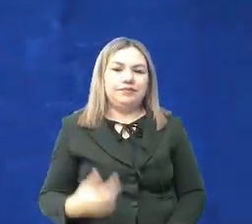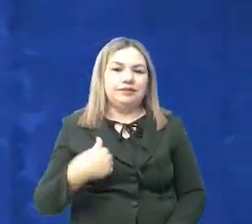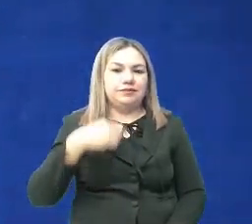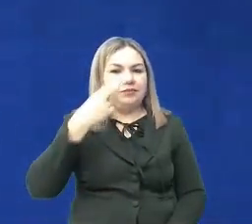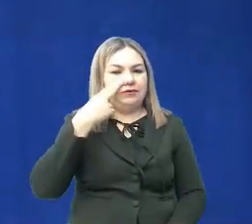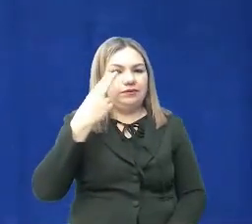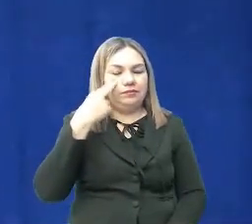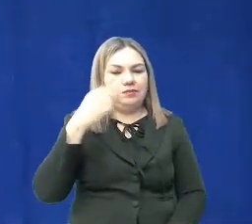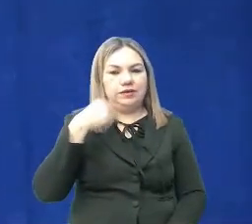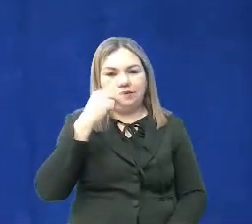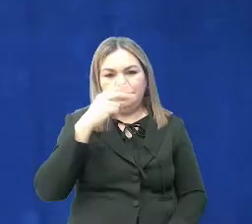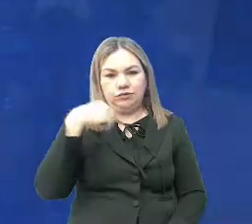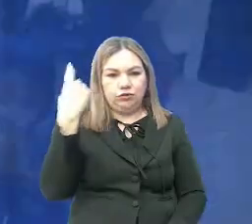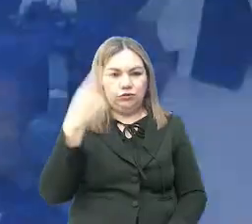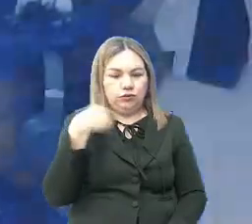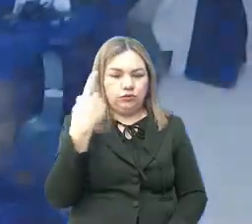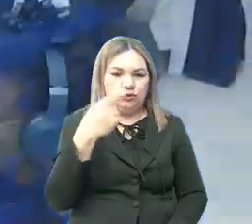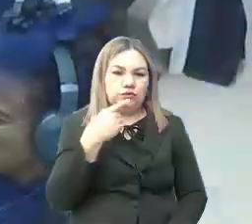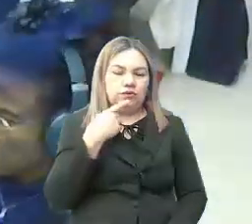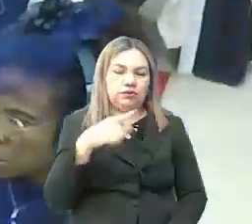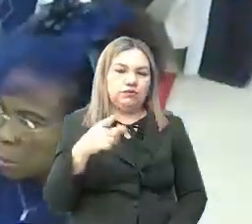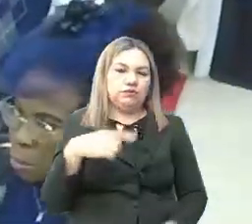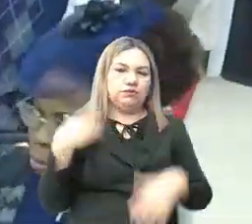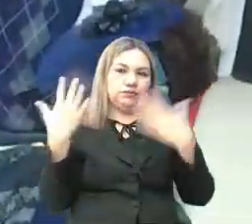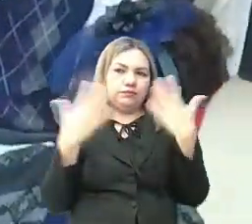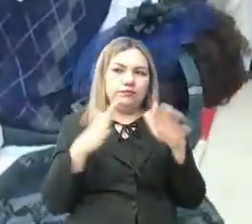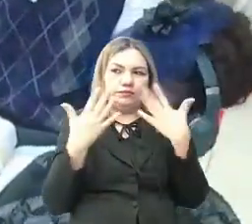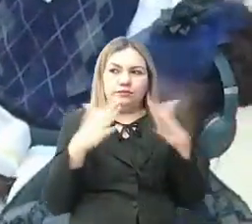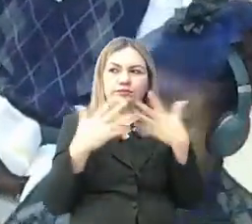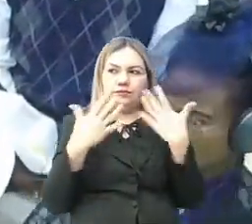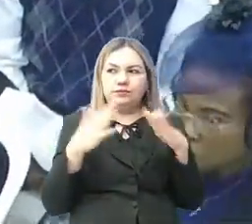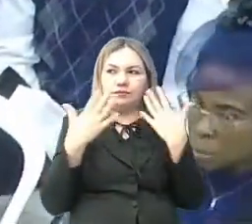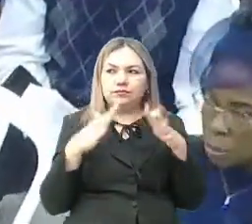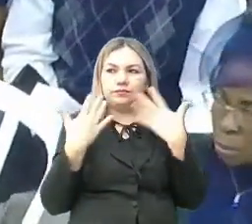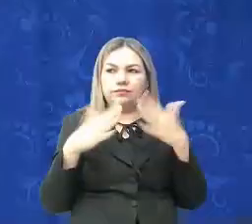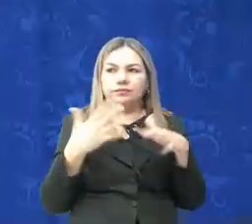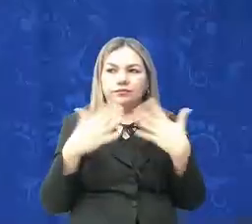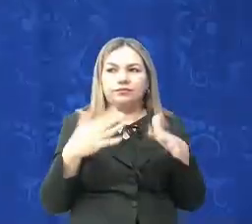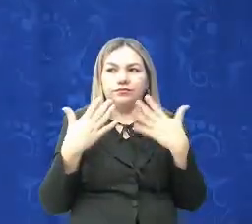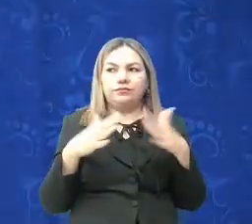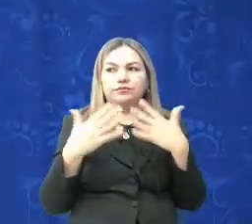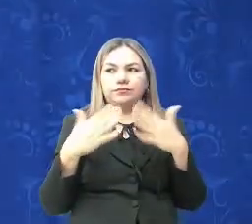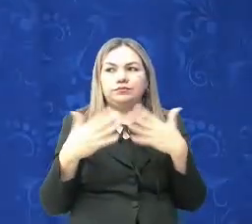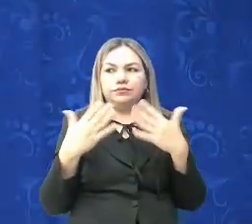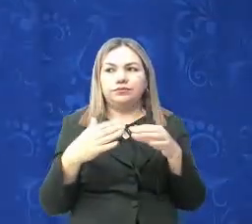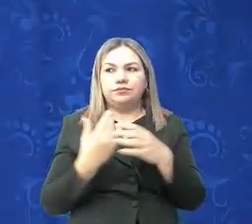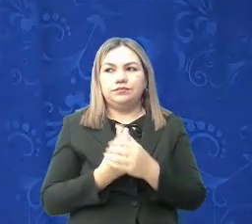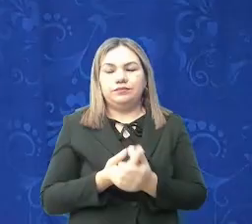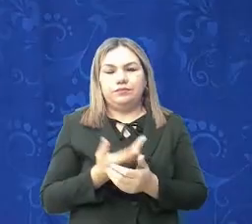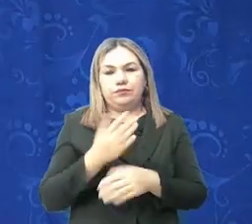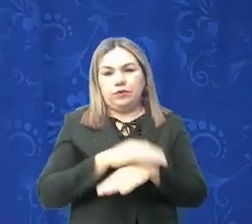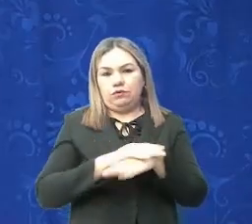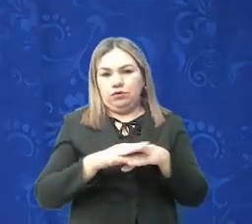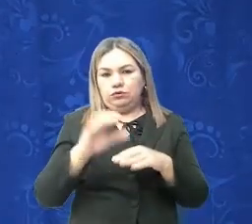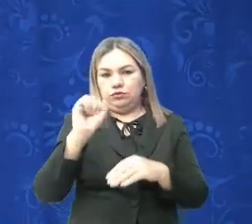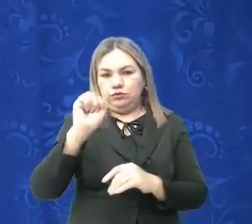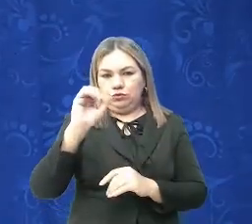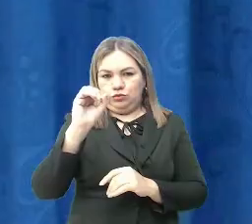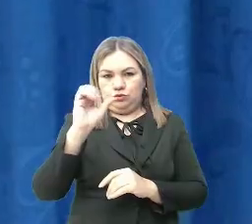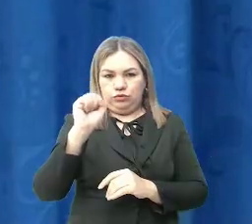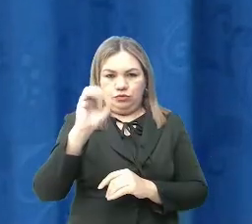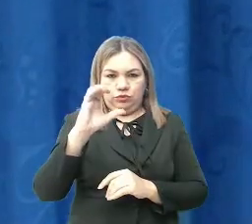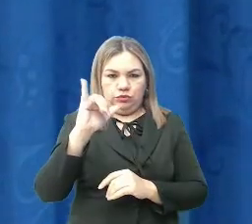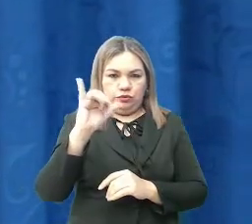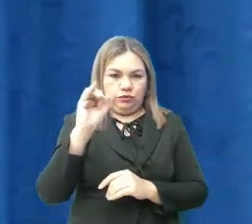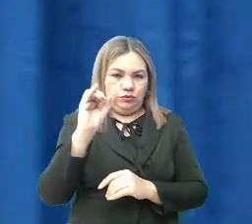My problem is that I tell everything. So, my loved ones, finding a good